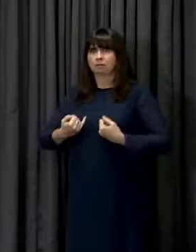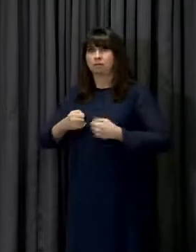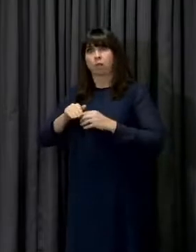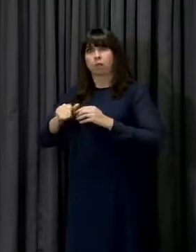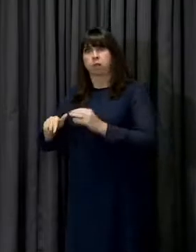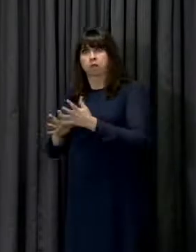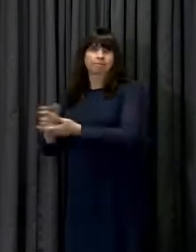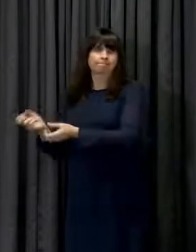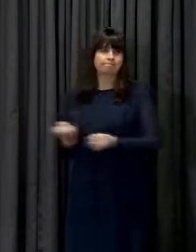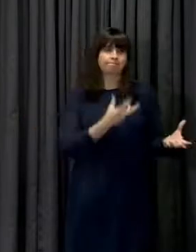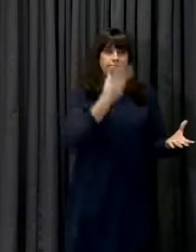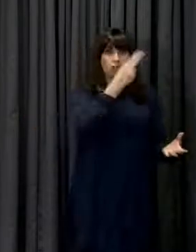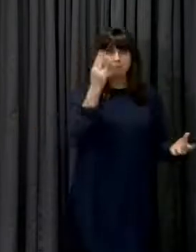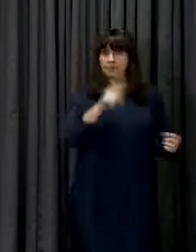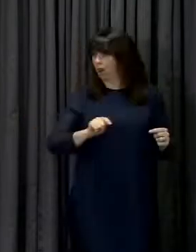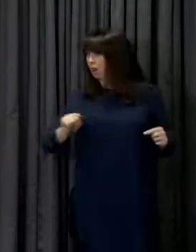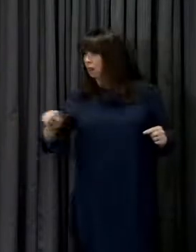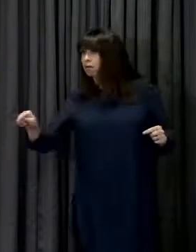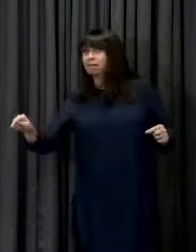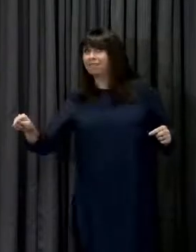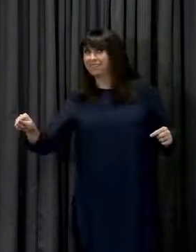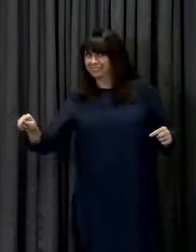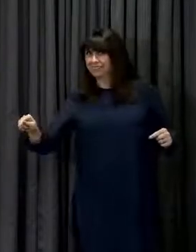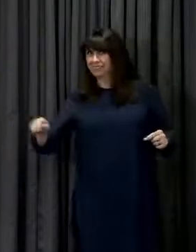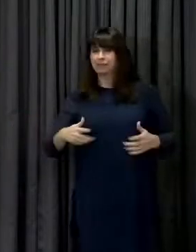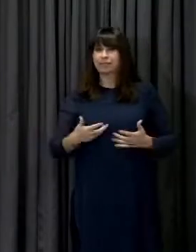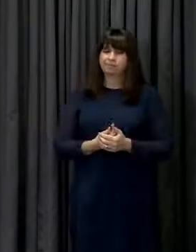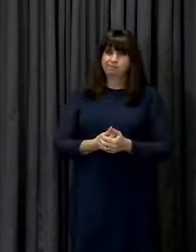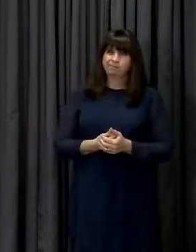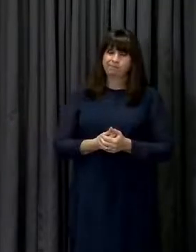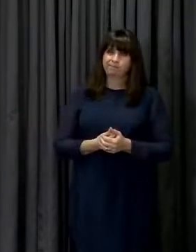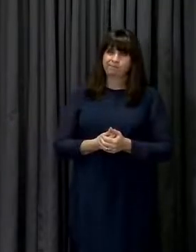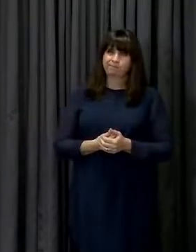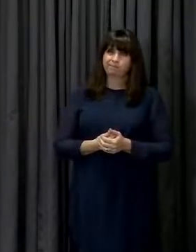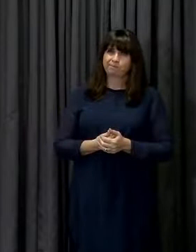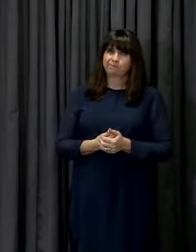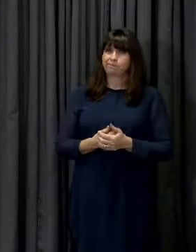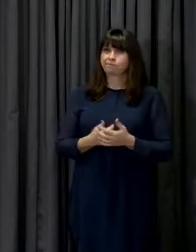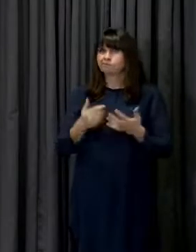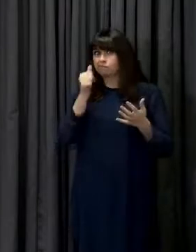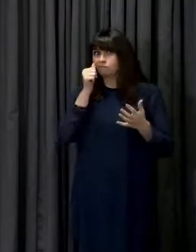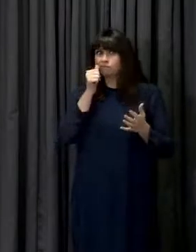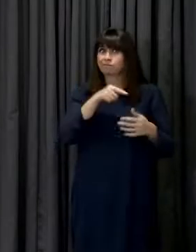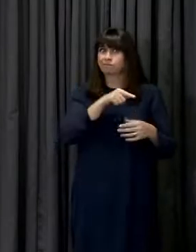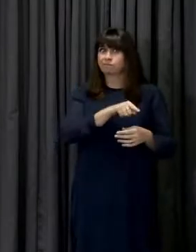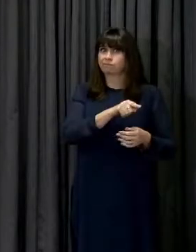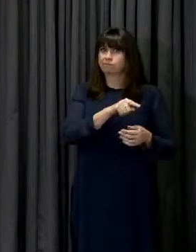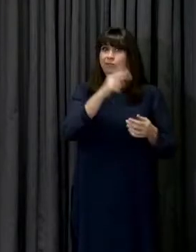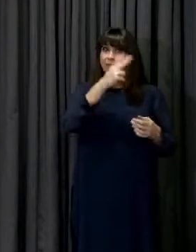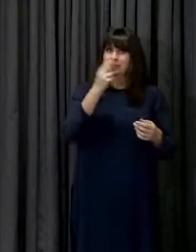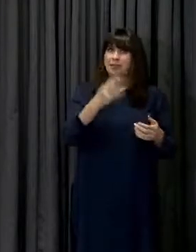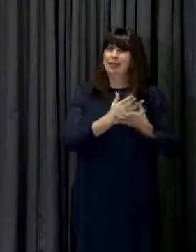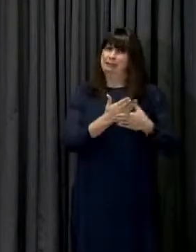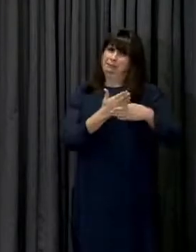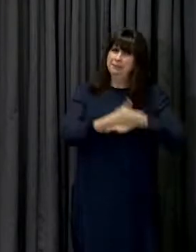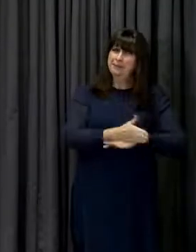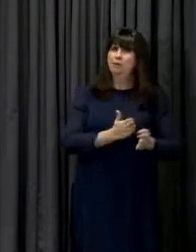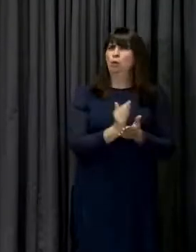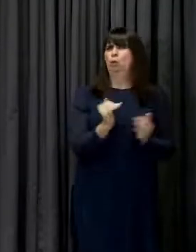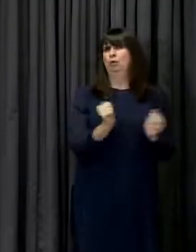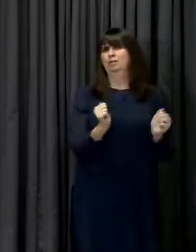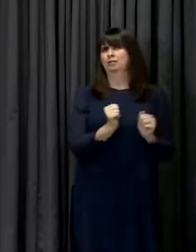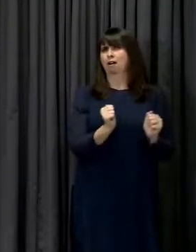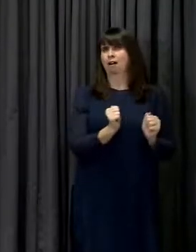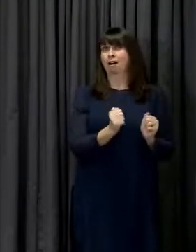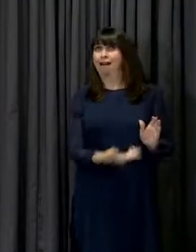Coronavirus is putting immense pressure on our NHS at a time when it is also facing normal winter pressures and trying as